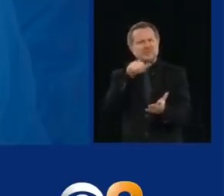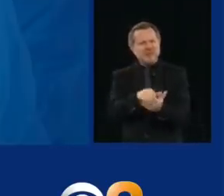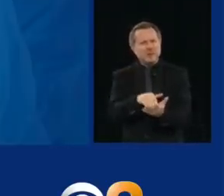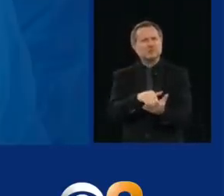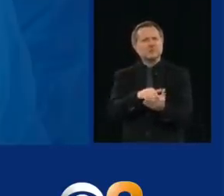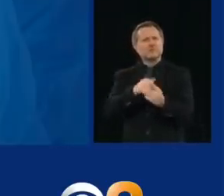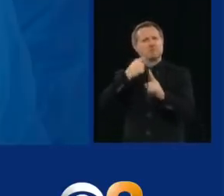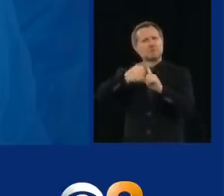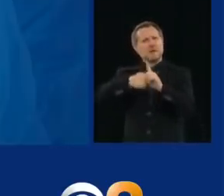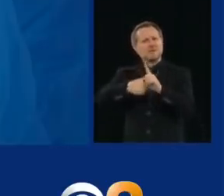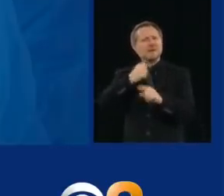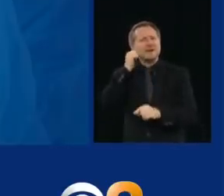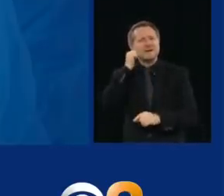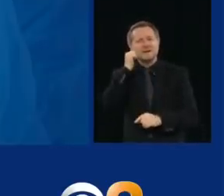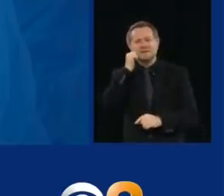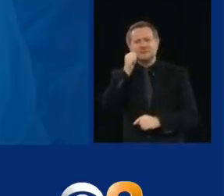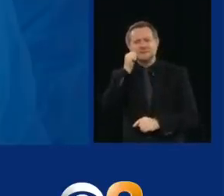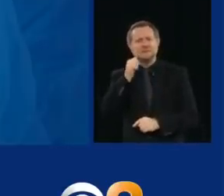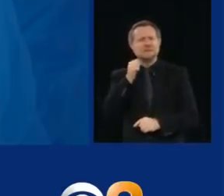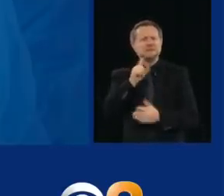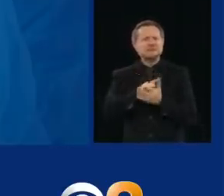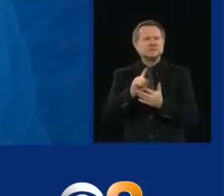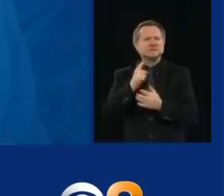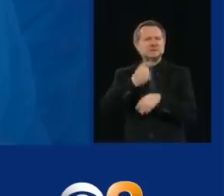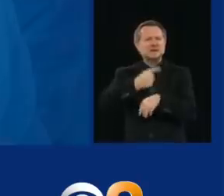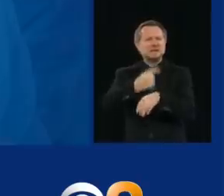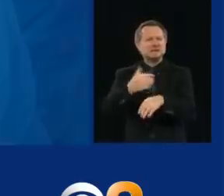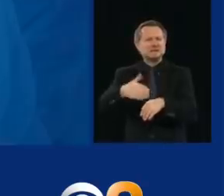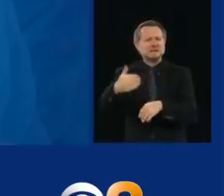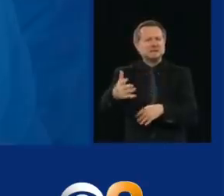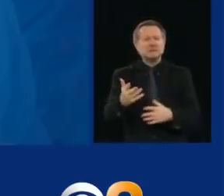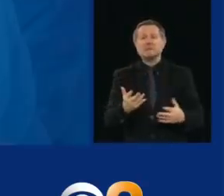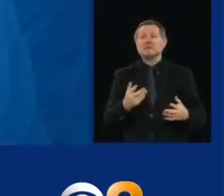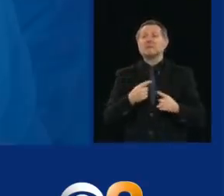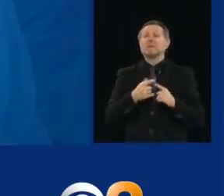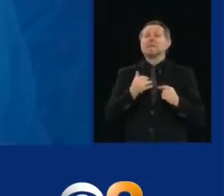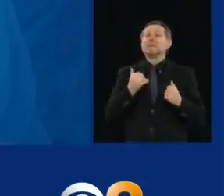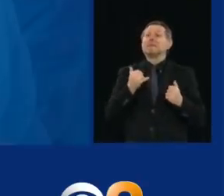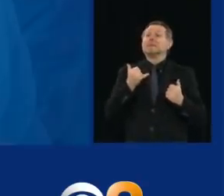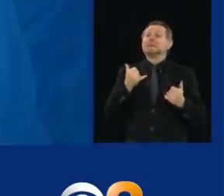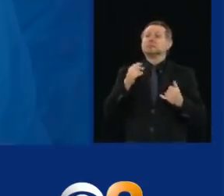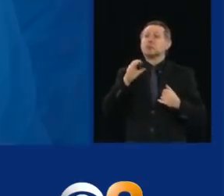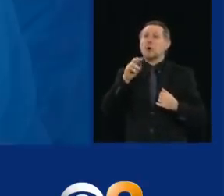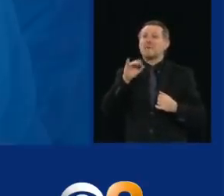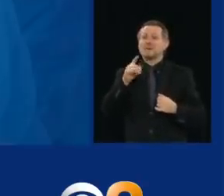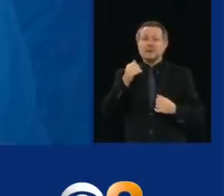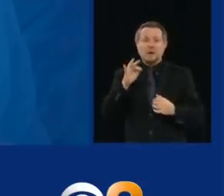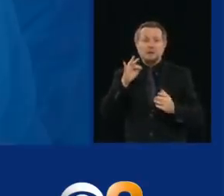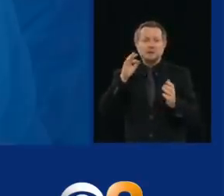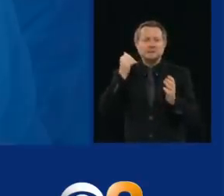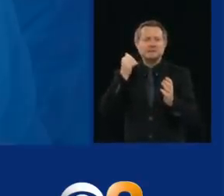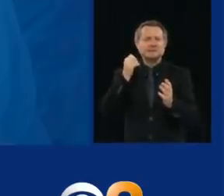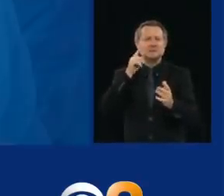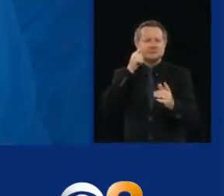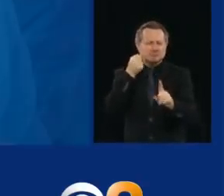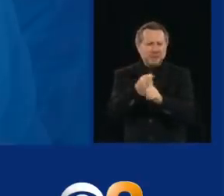do, and that sounded like a very ambitious goal. We then got to 10,000 tests a day, then got to